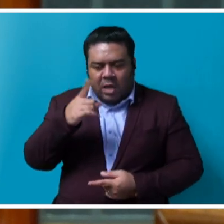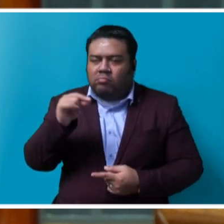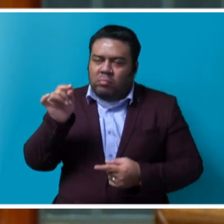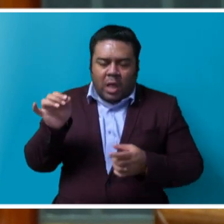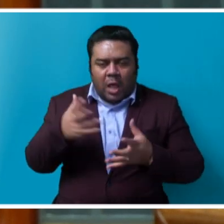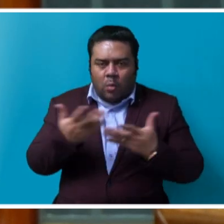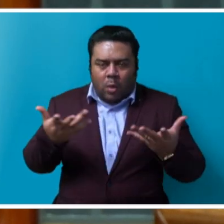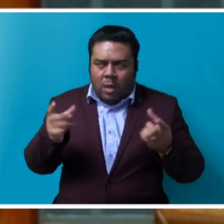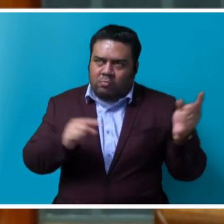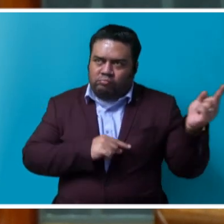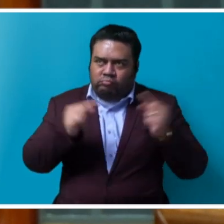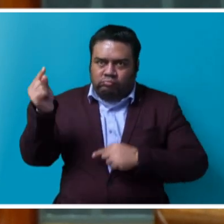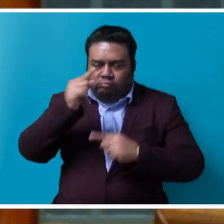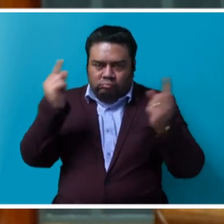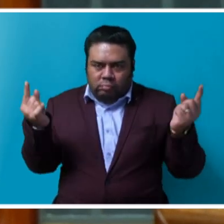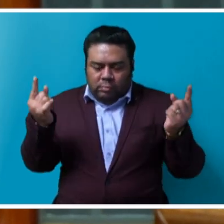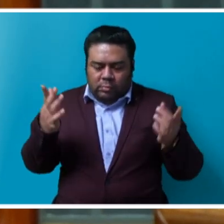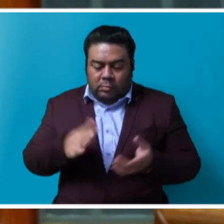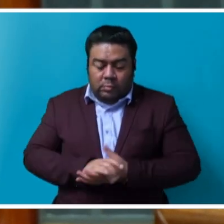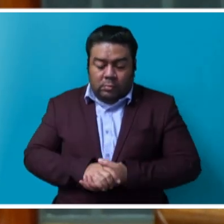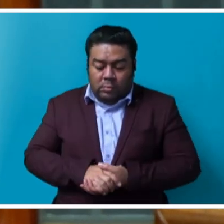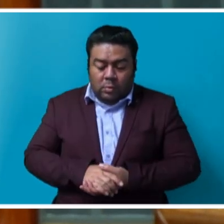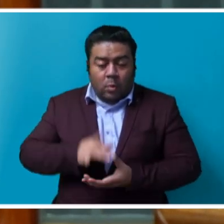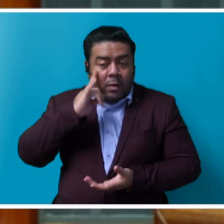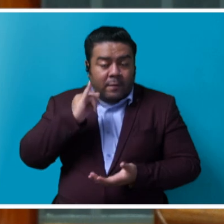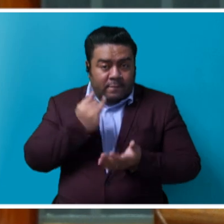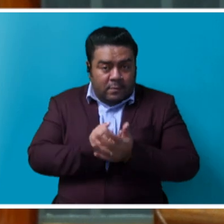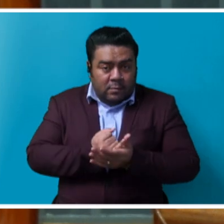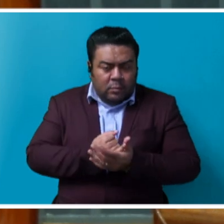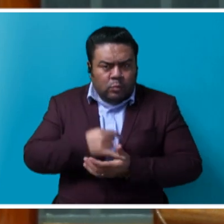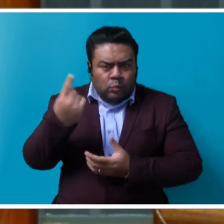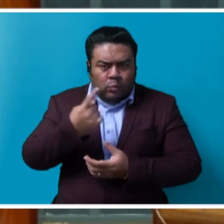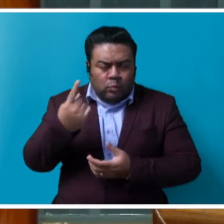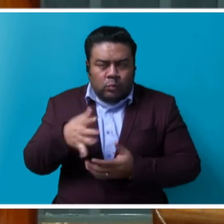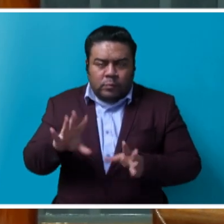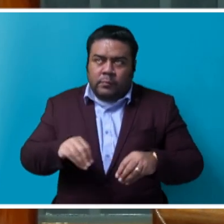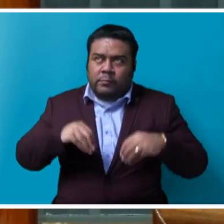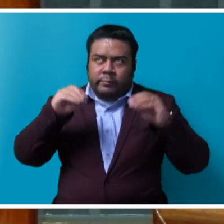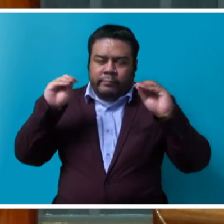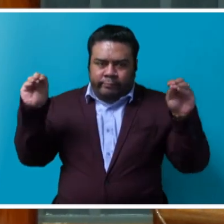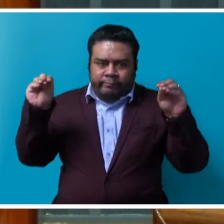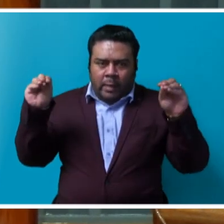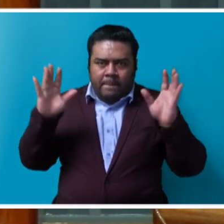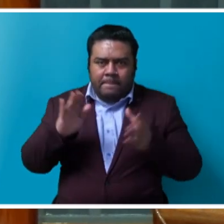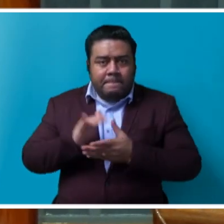makes it challenging to definitively identify who may have placed the item there.